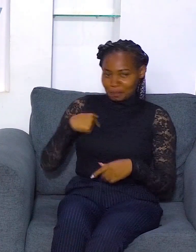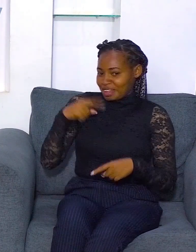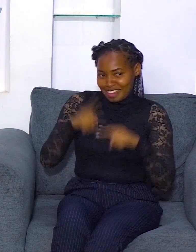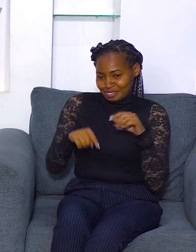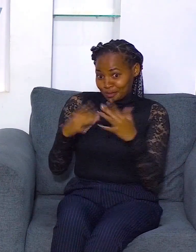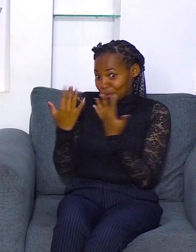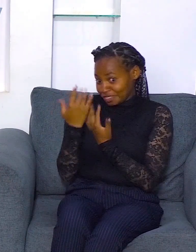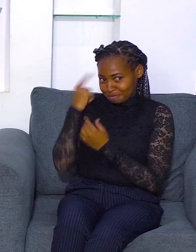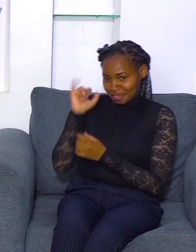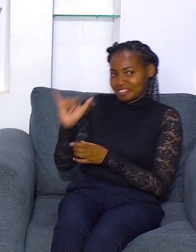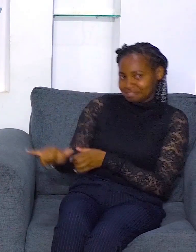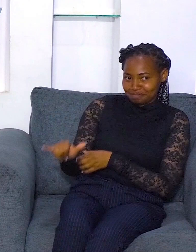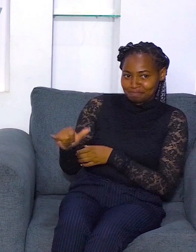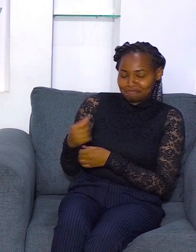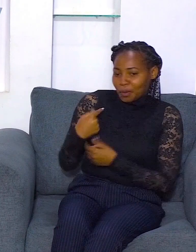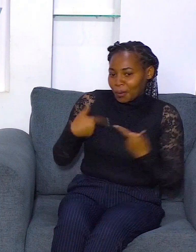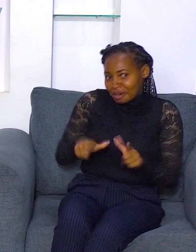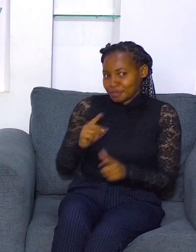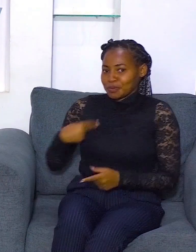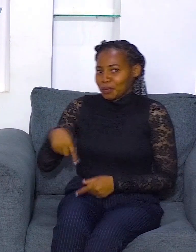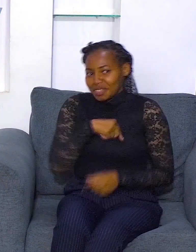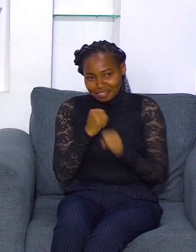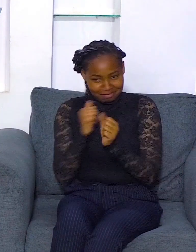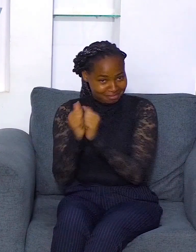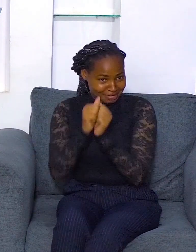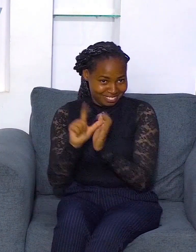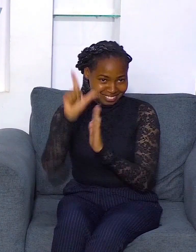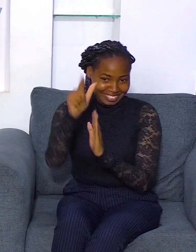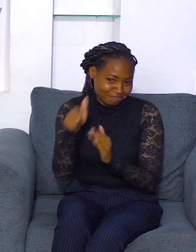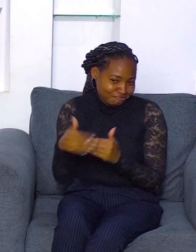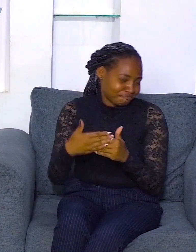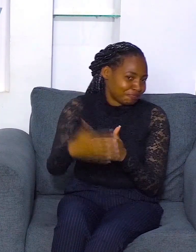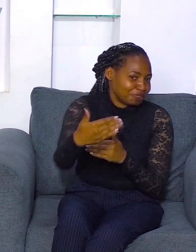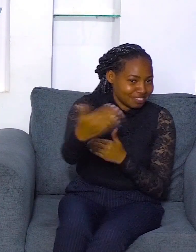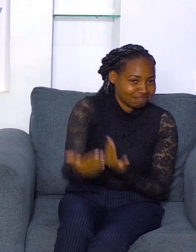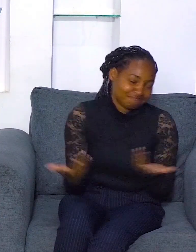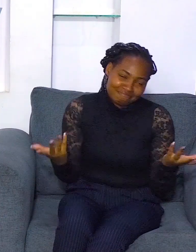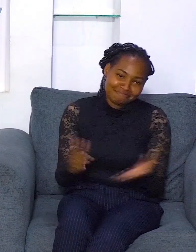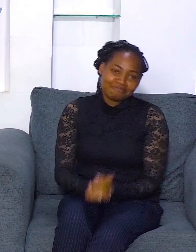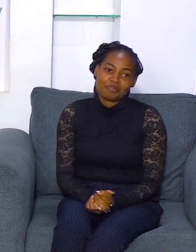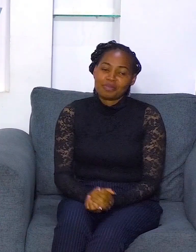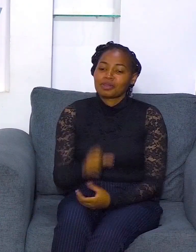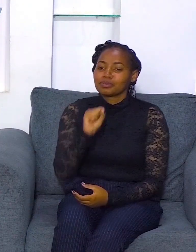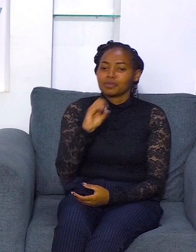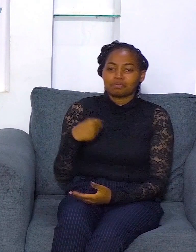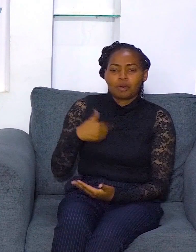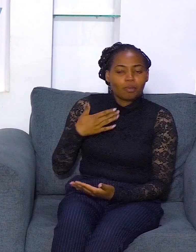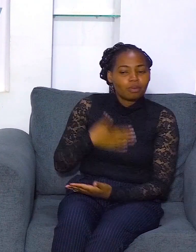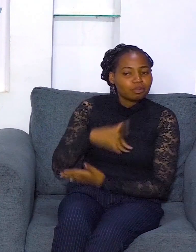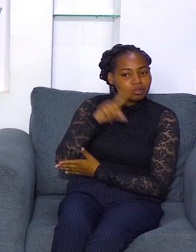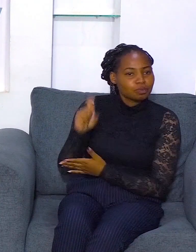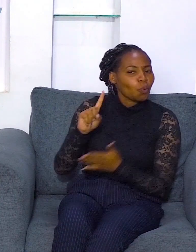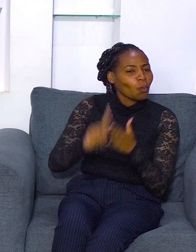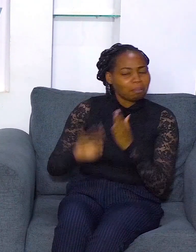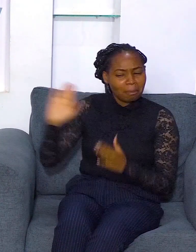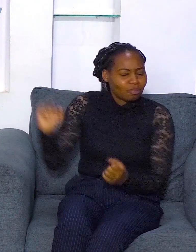That's very interesting. I'm really hoping that that will come, so that will come to happen so that we can work